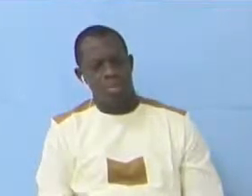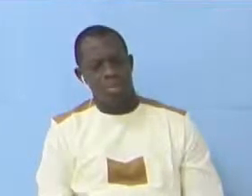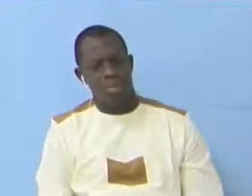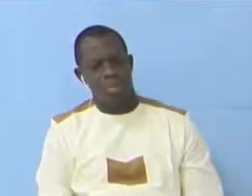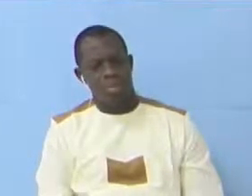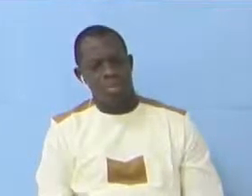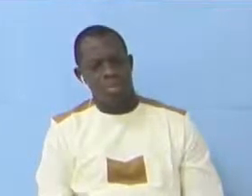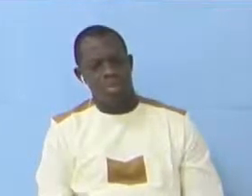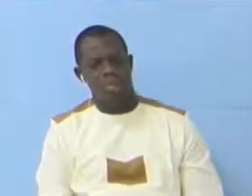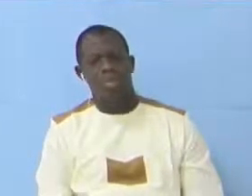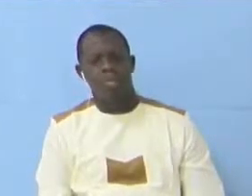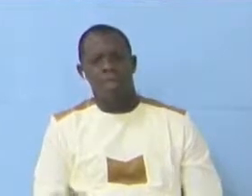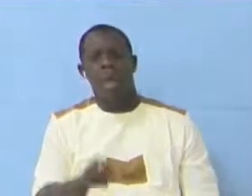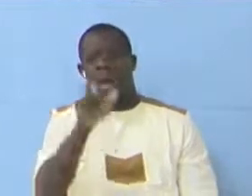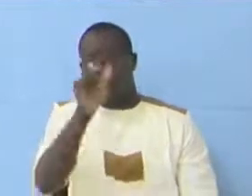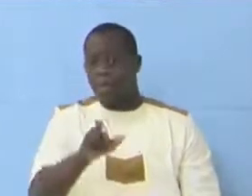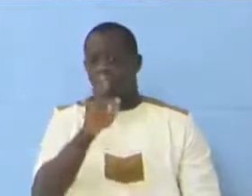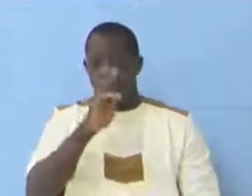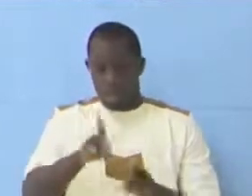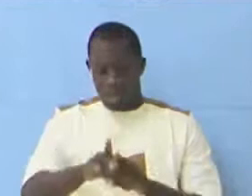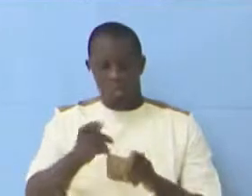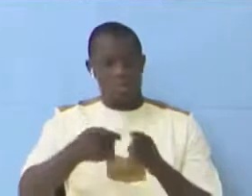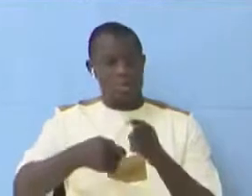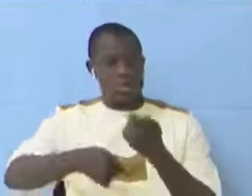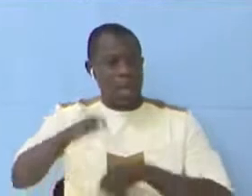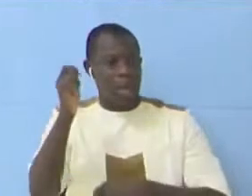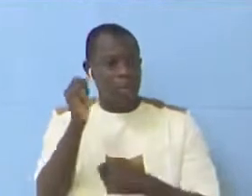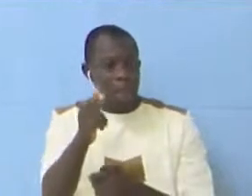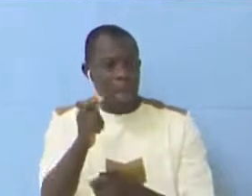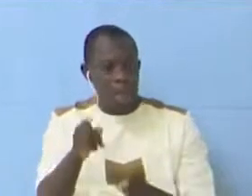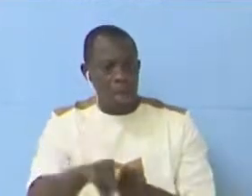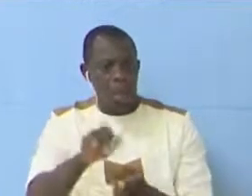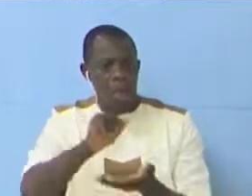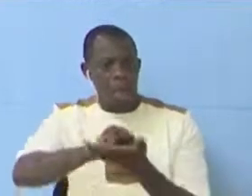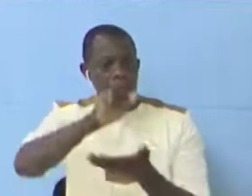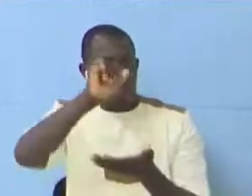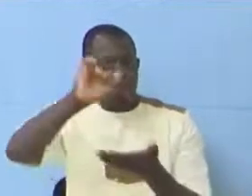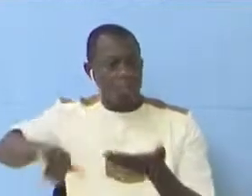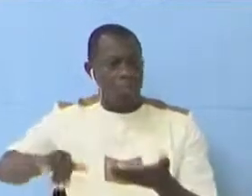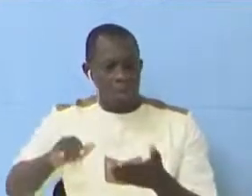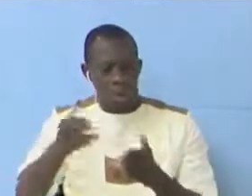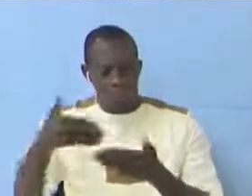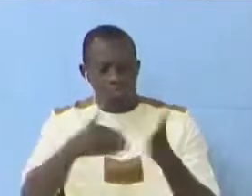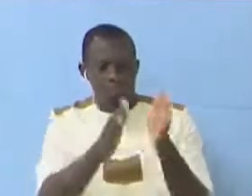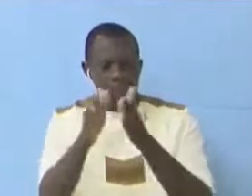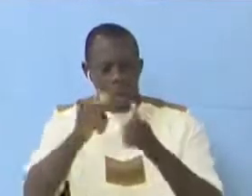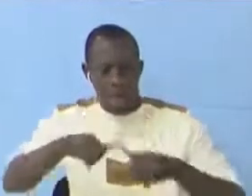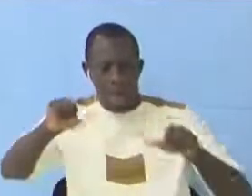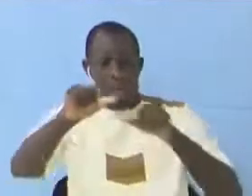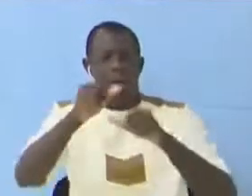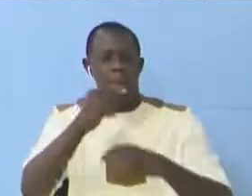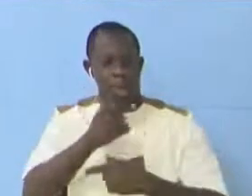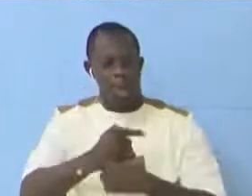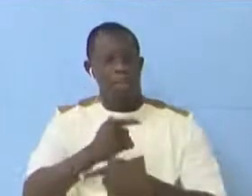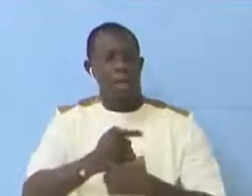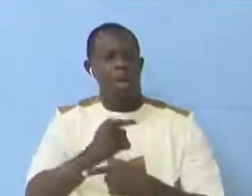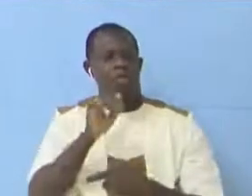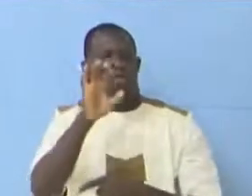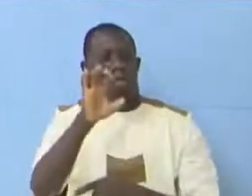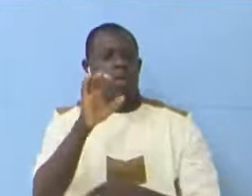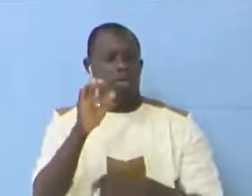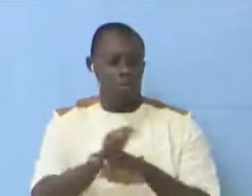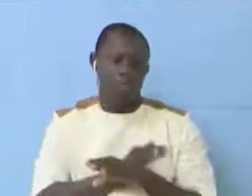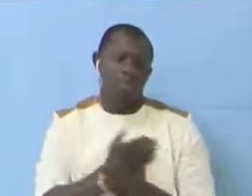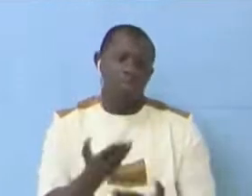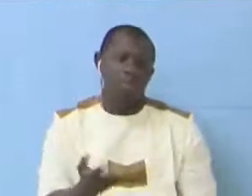bakkan. Traffickers dumped them on the beaches of the Gambia. ñu rey leen sànni leen ci ñi nga xam ne ñoo leen doon bëgg a yóbbu ñu jël leen sànni